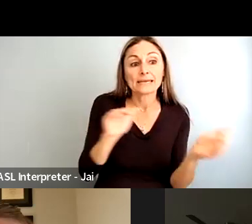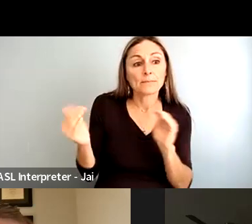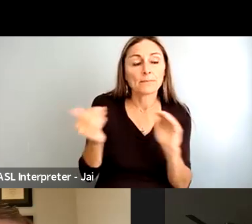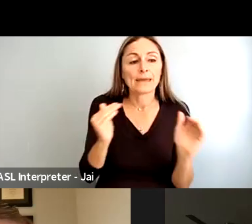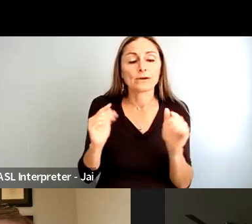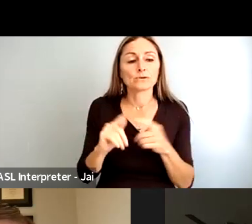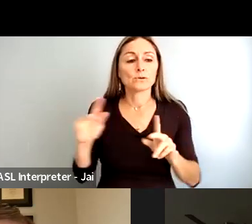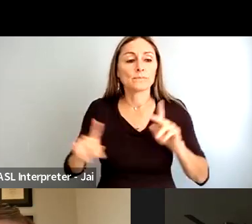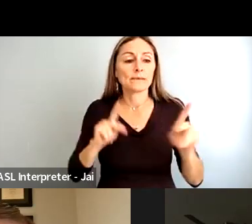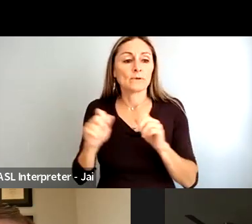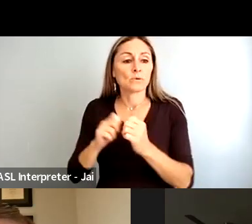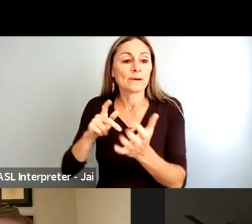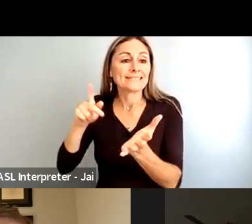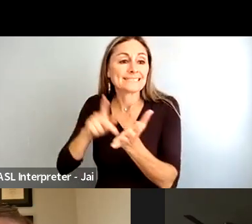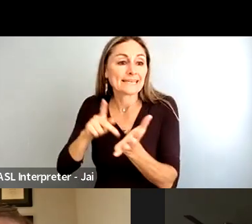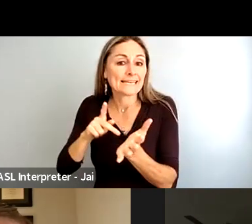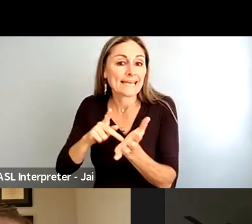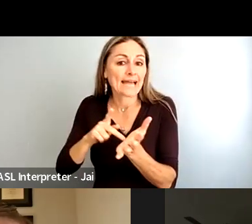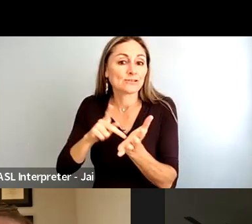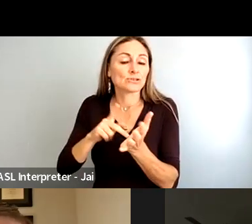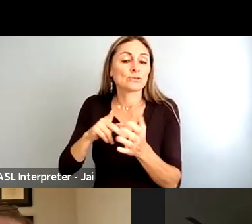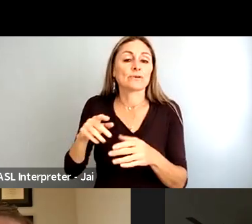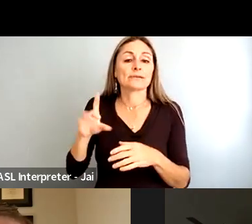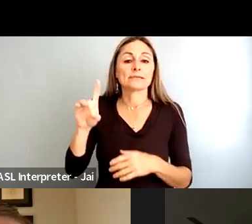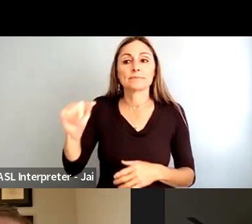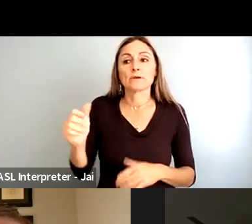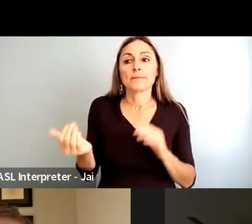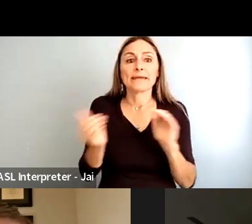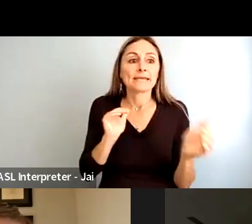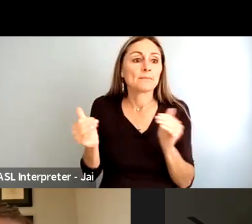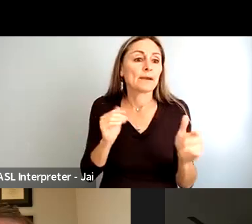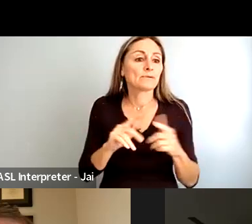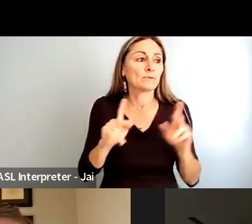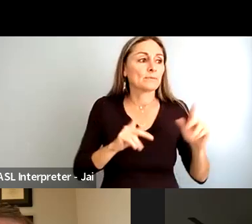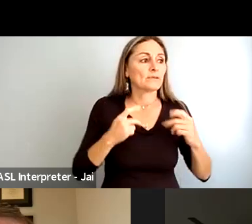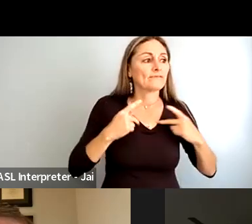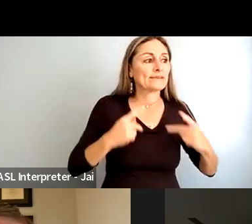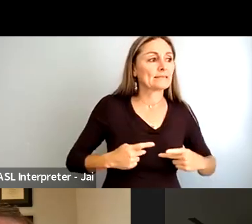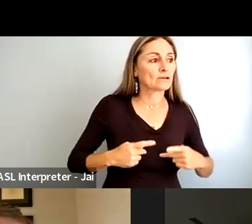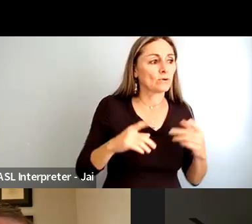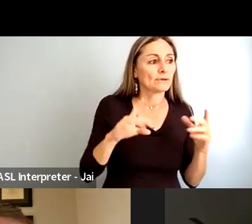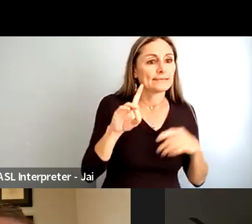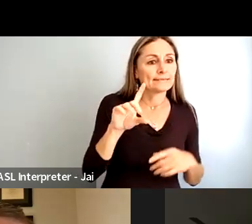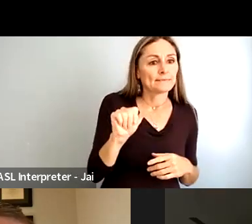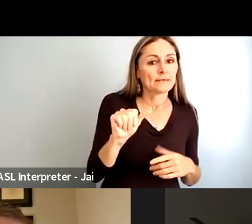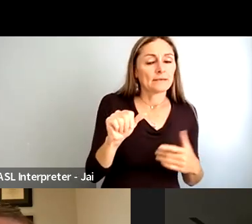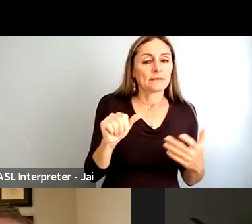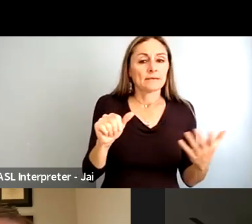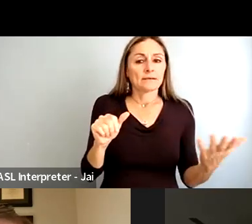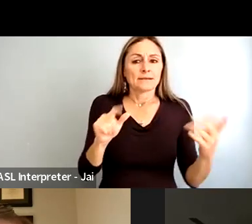people with psychiatric disabilities, being compared to people with physical disabilities, and how there's